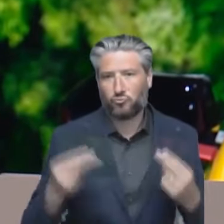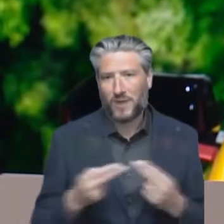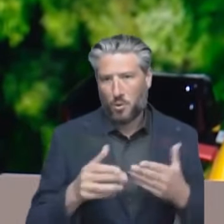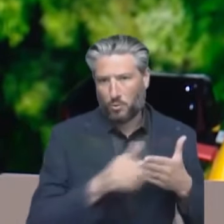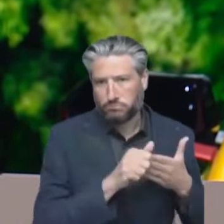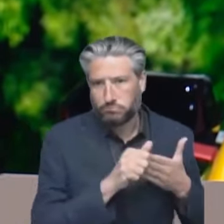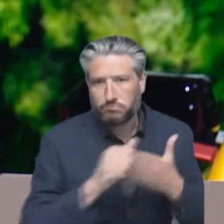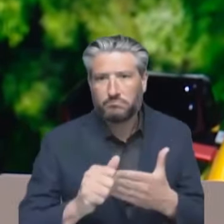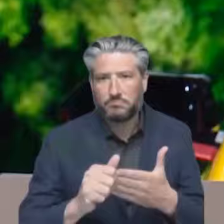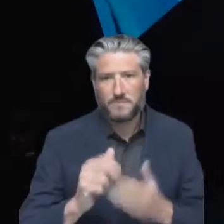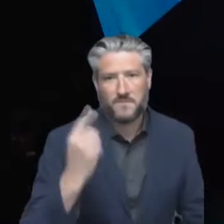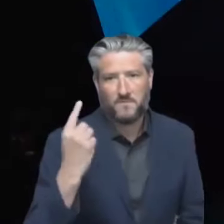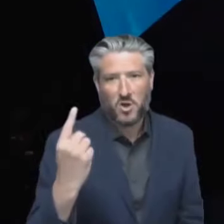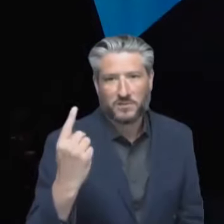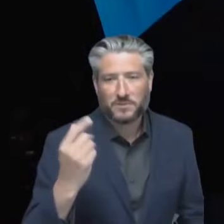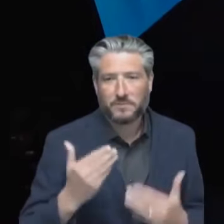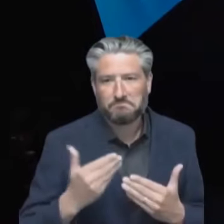We must also keep in mind that